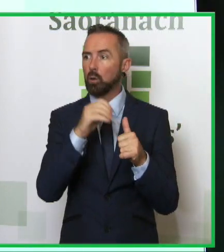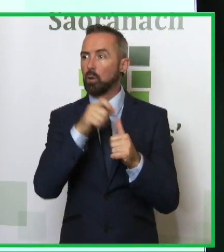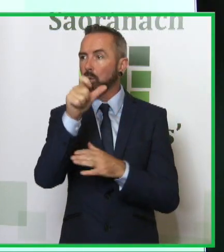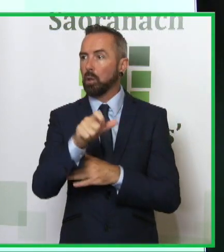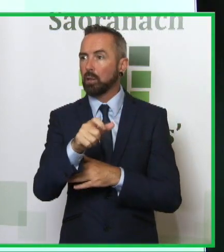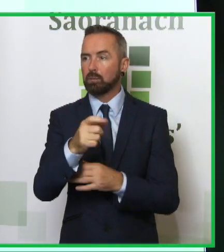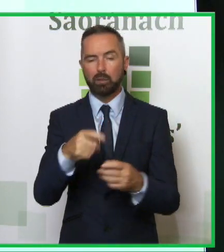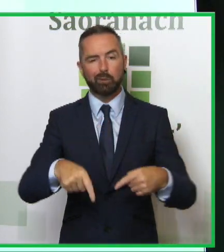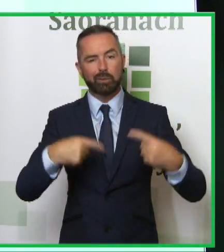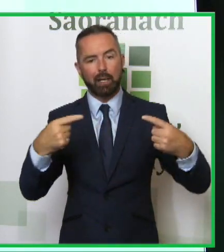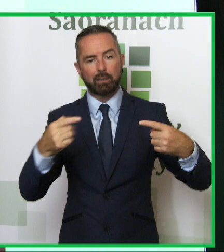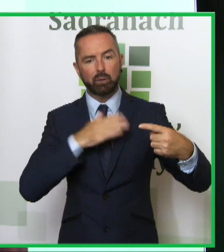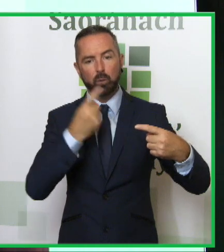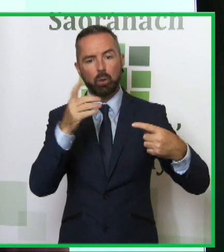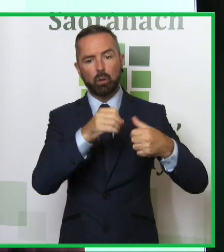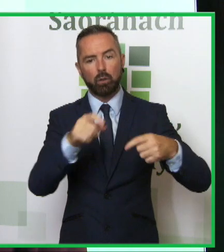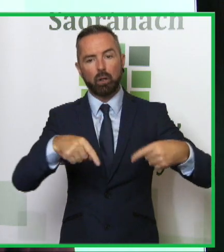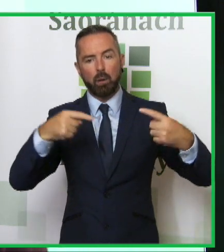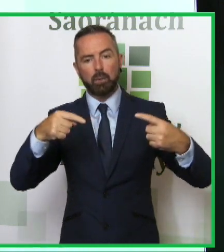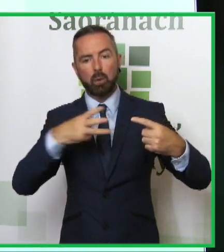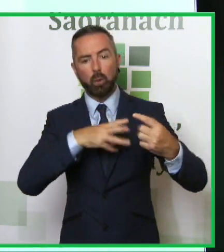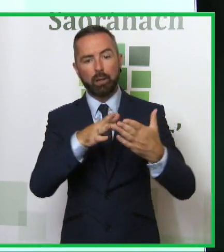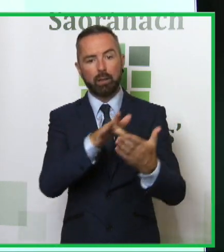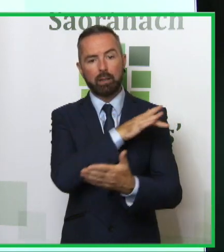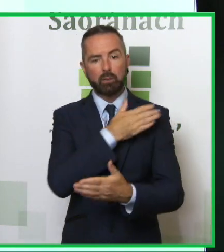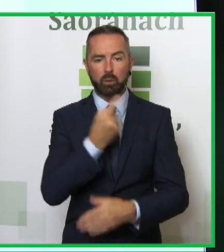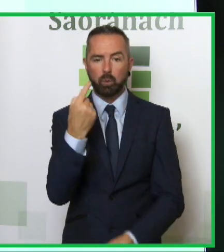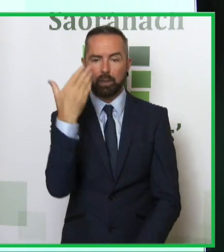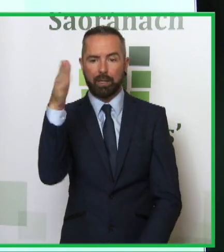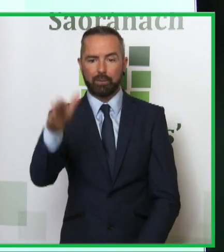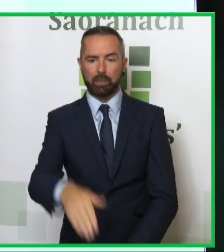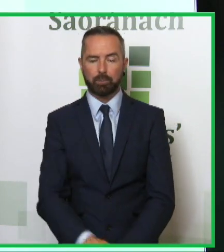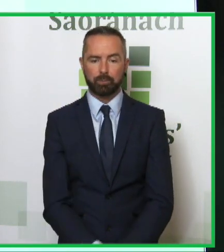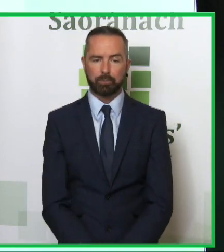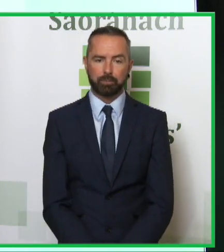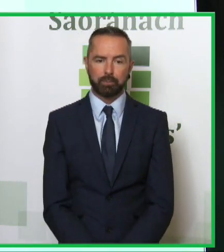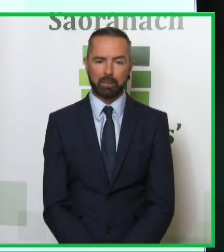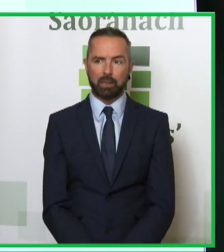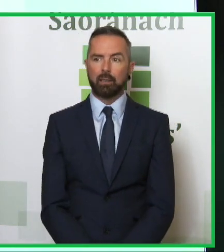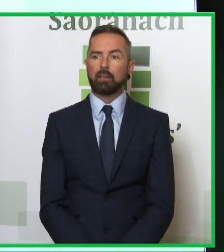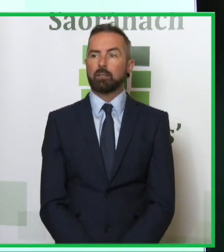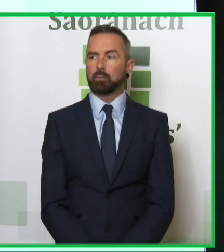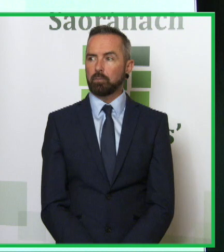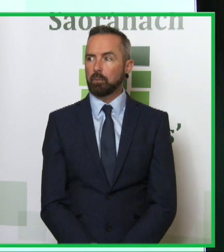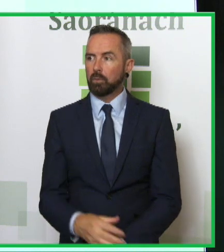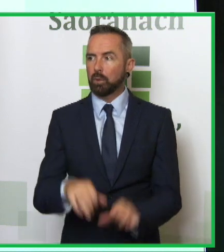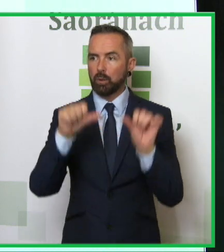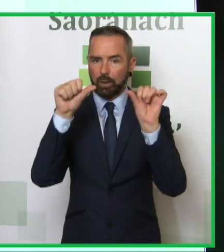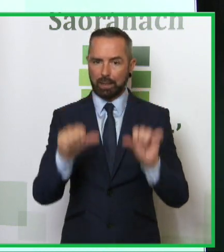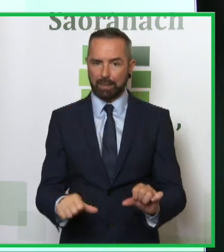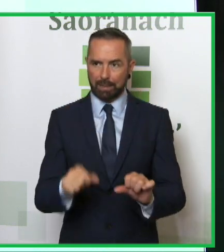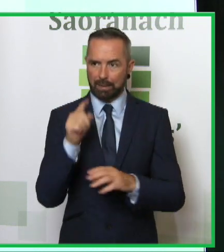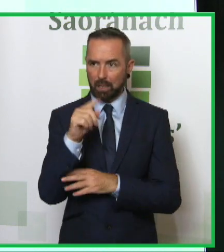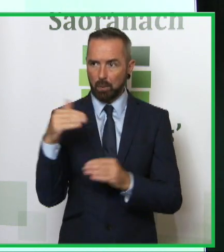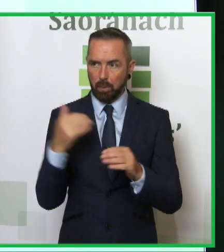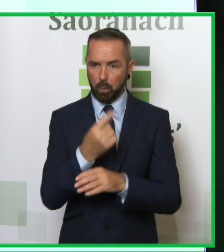There's only 1 other option, and when you eliminate that, there's only one left. So the consensus here, albeit by a